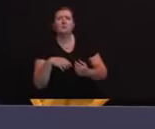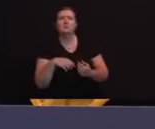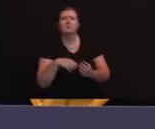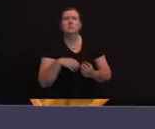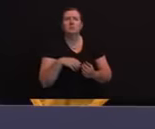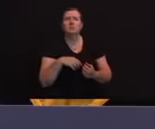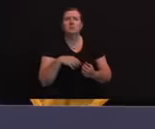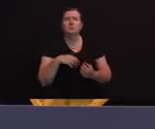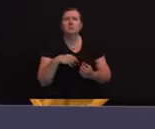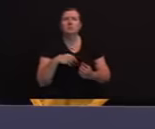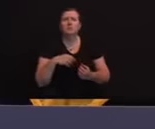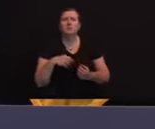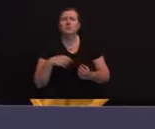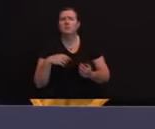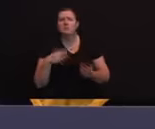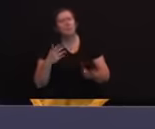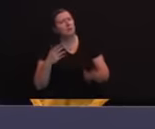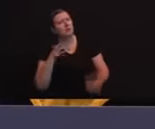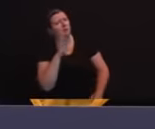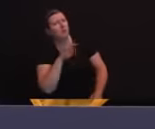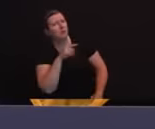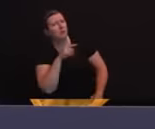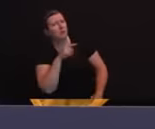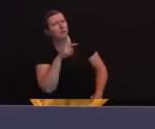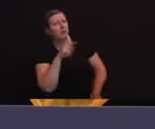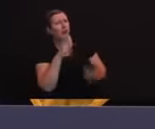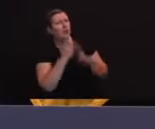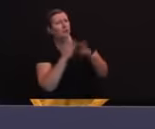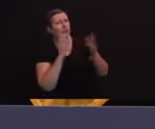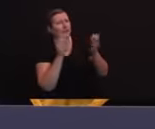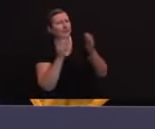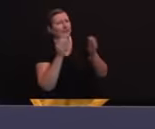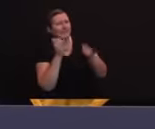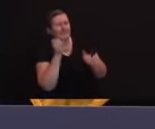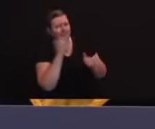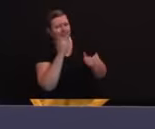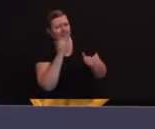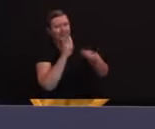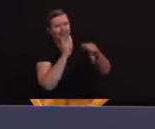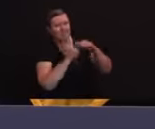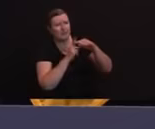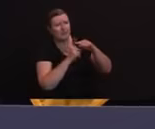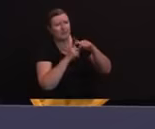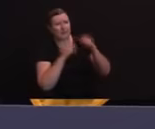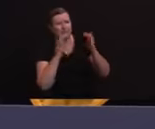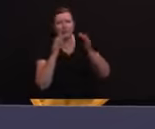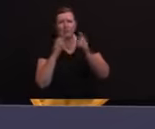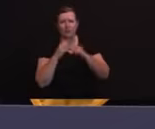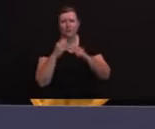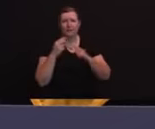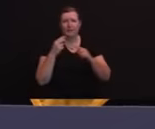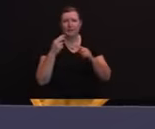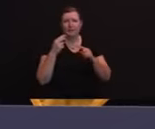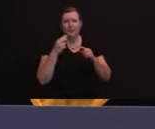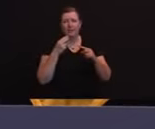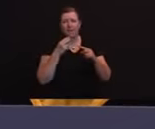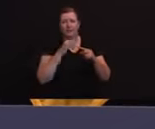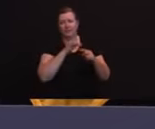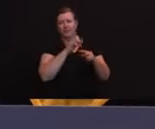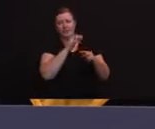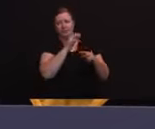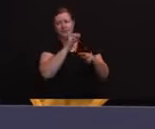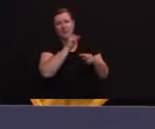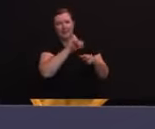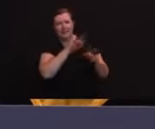isn't it a bit off to compare new daily cases with those from April and May? Do you have any sort of estimate of what the numbers in the early days would have been if you